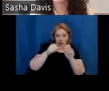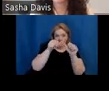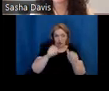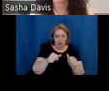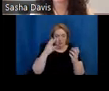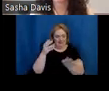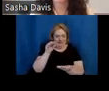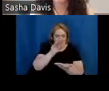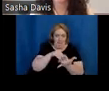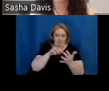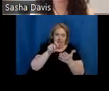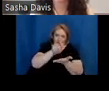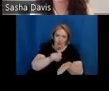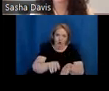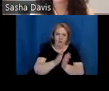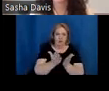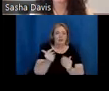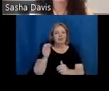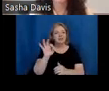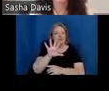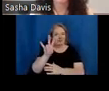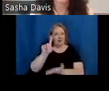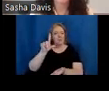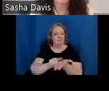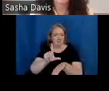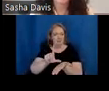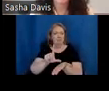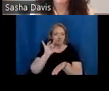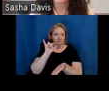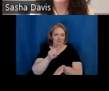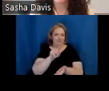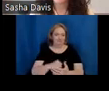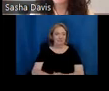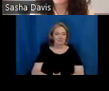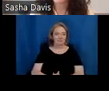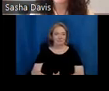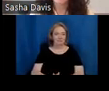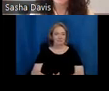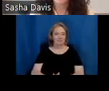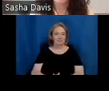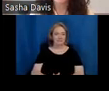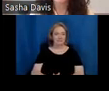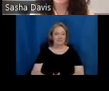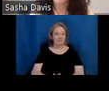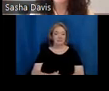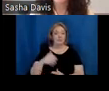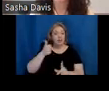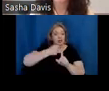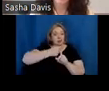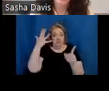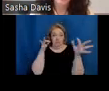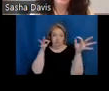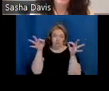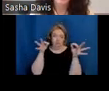book, the 1957 publication, The Technique of Wood Sculpture. He goes into a lot of detail about methods